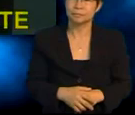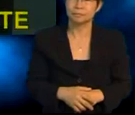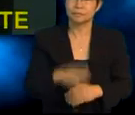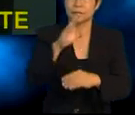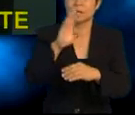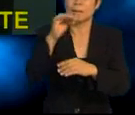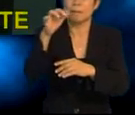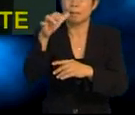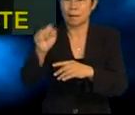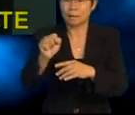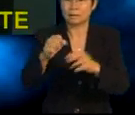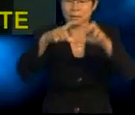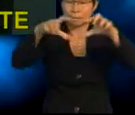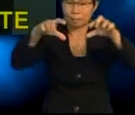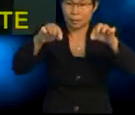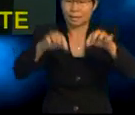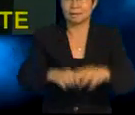and a brass plate.